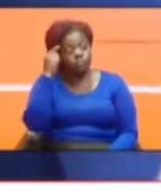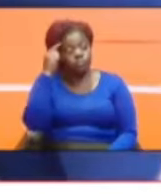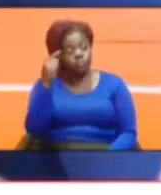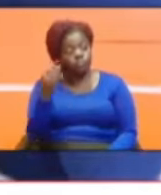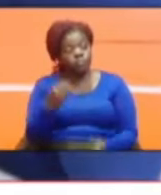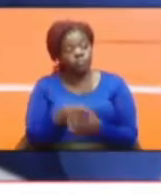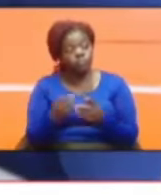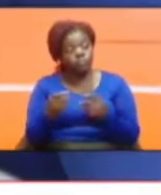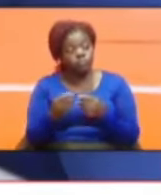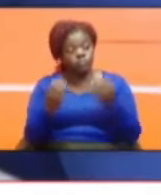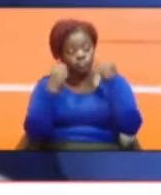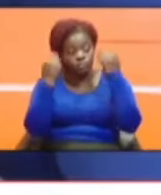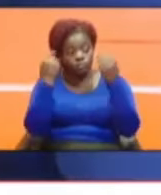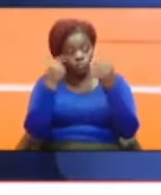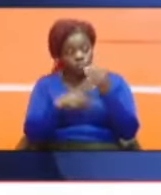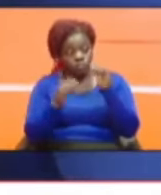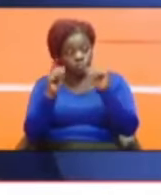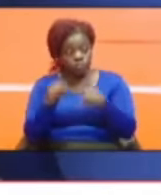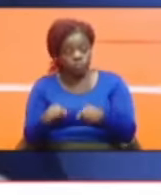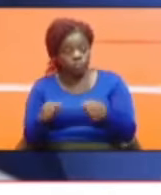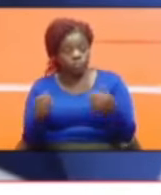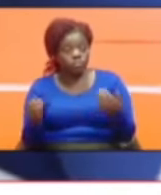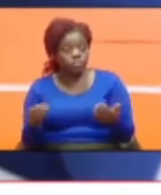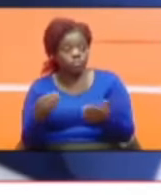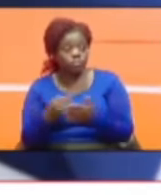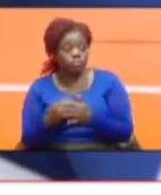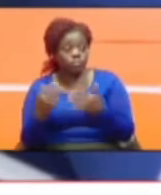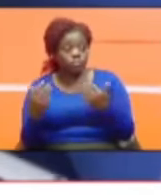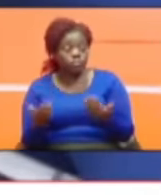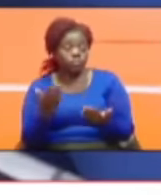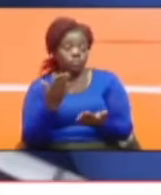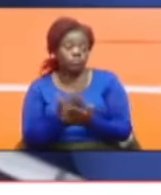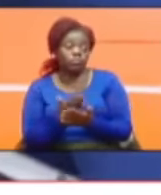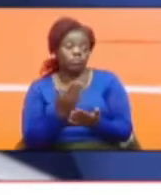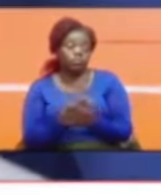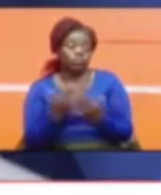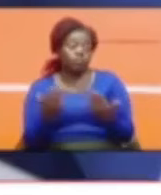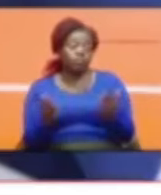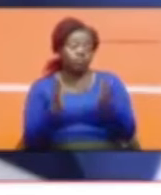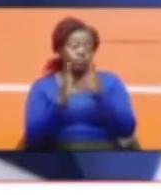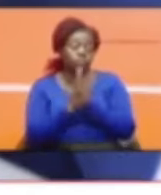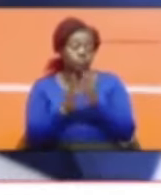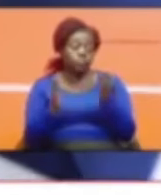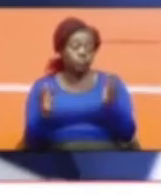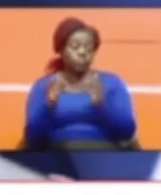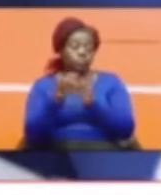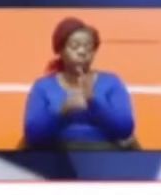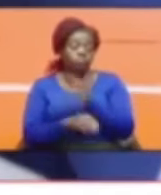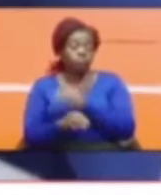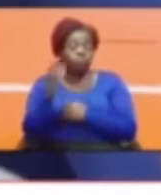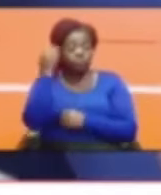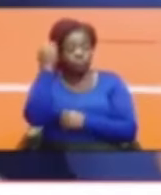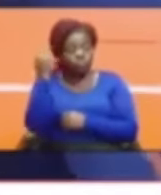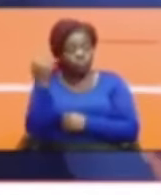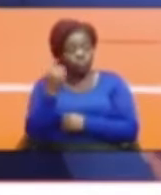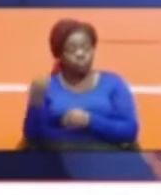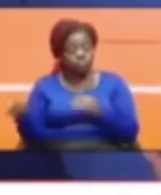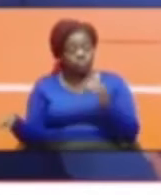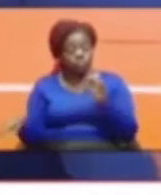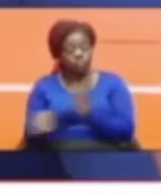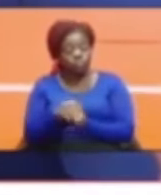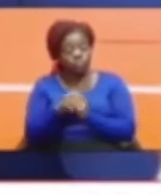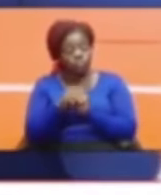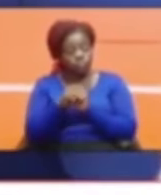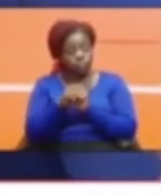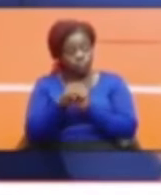judiciary is always asking what can it do with that money. As such, we are requesting and we are praying that the Constitutional Court pronounces itself and